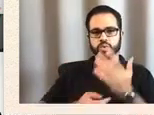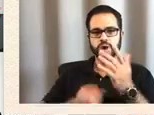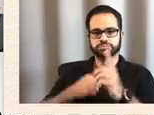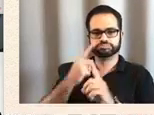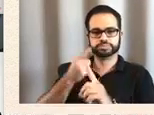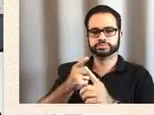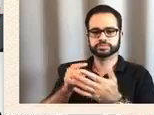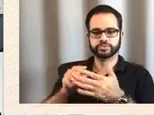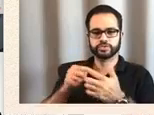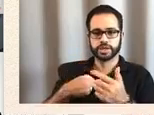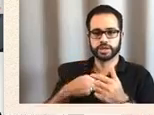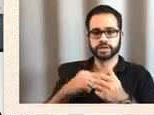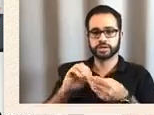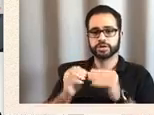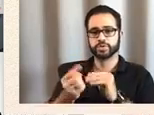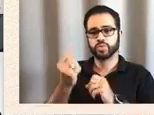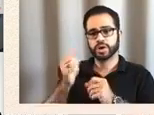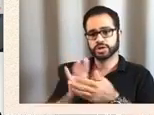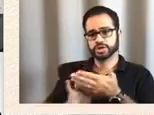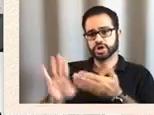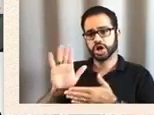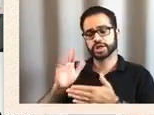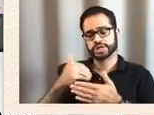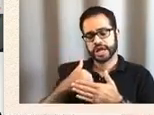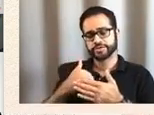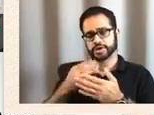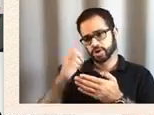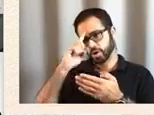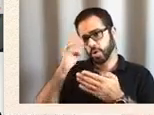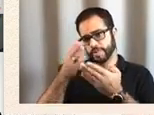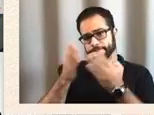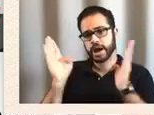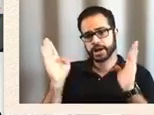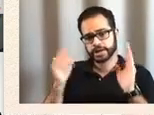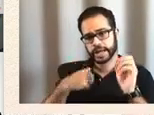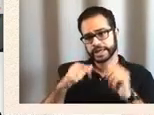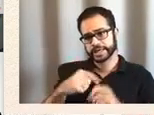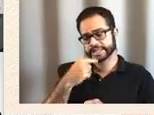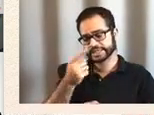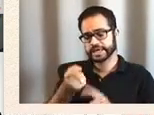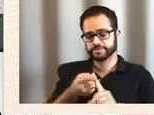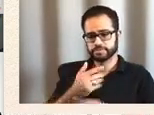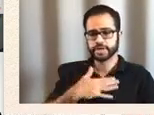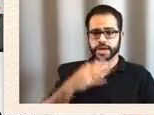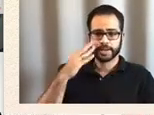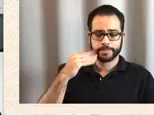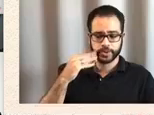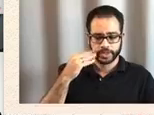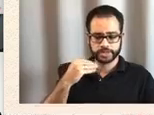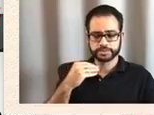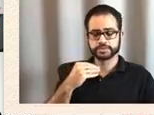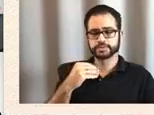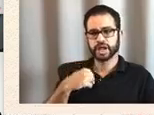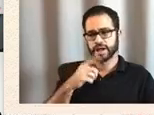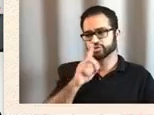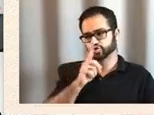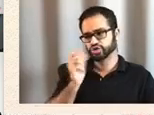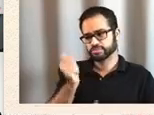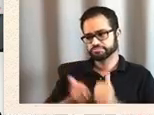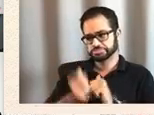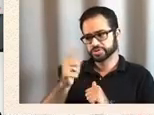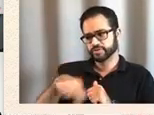number one, having an open mind. And I can say this from experience, and as I'm sure many of you guys have experienced this